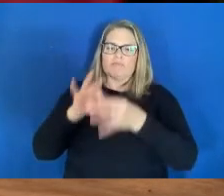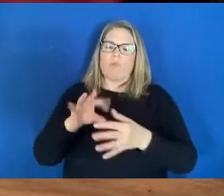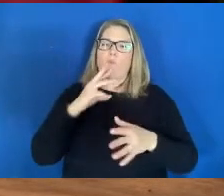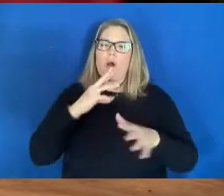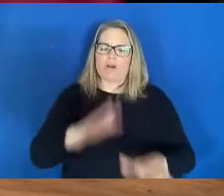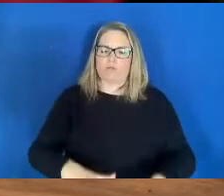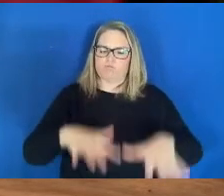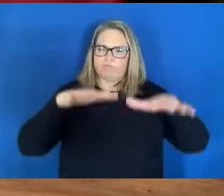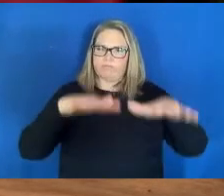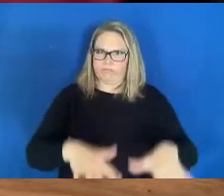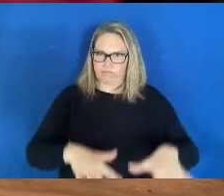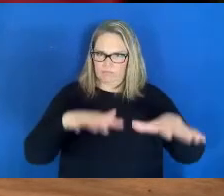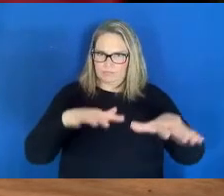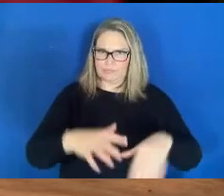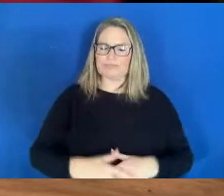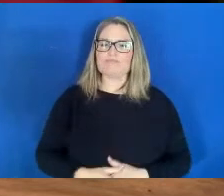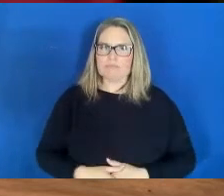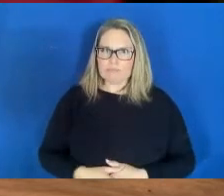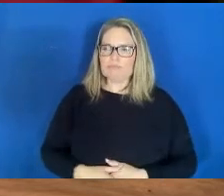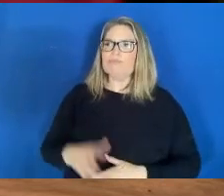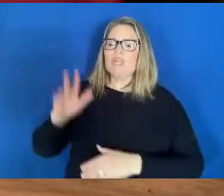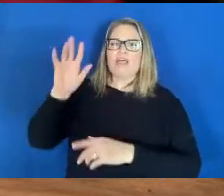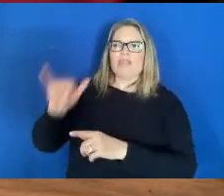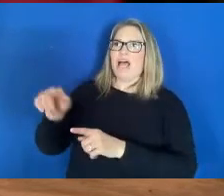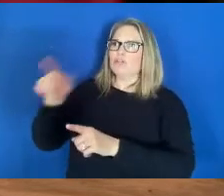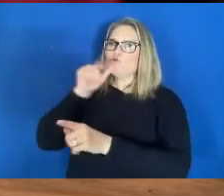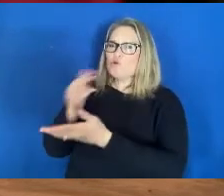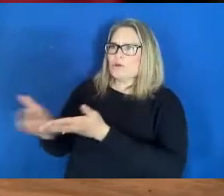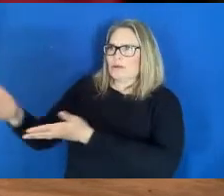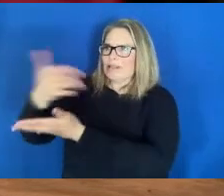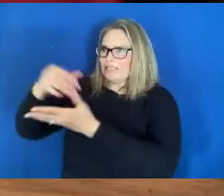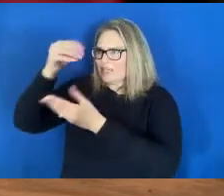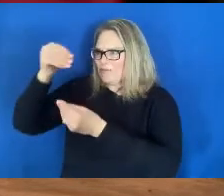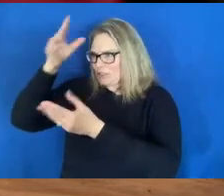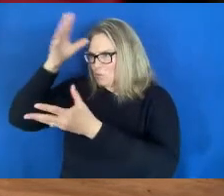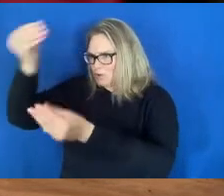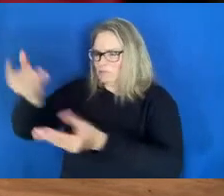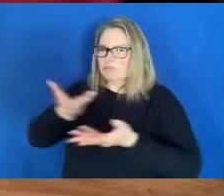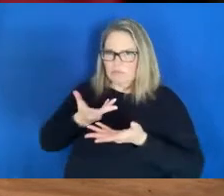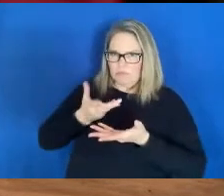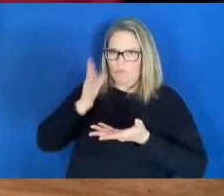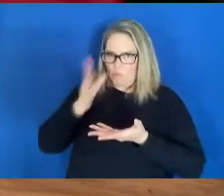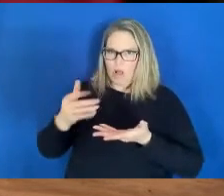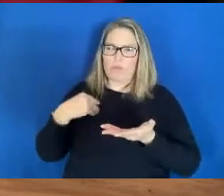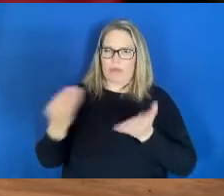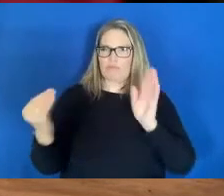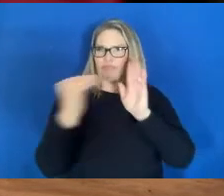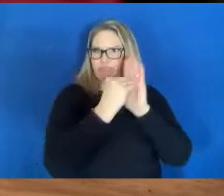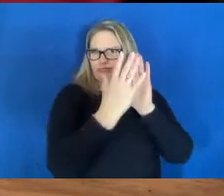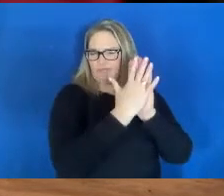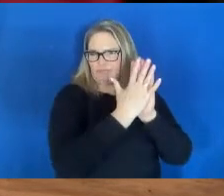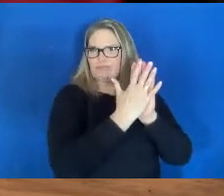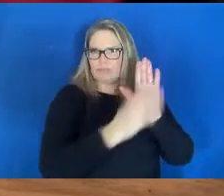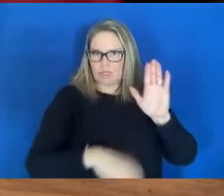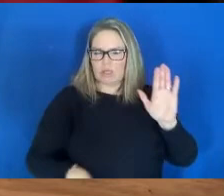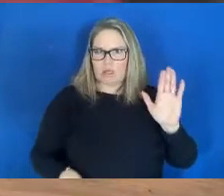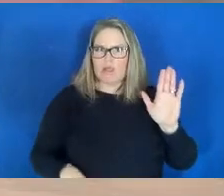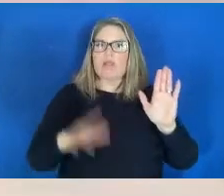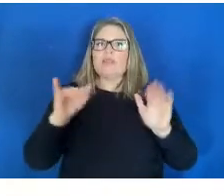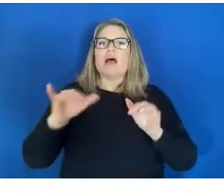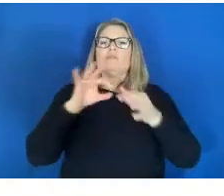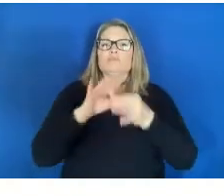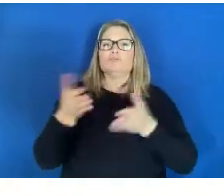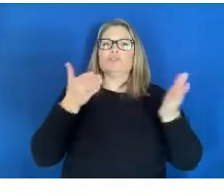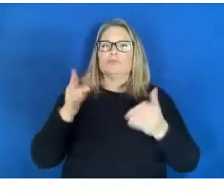that the Hydrology Center provides us. Riverwatch Mobile is a collaborative effort between Service New Brunswick,